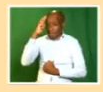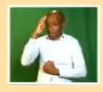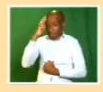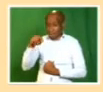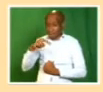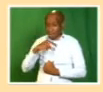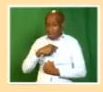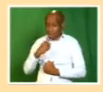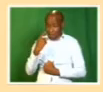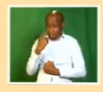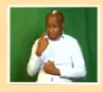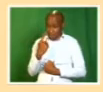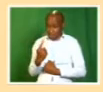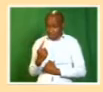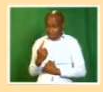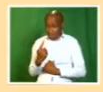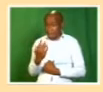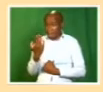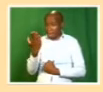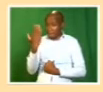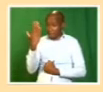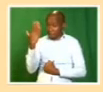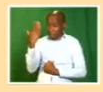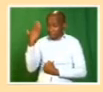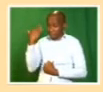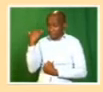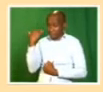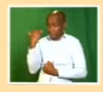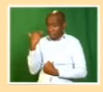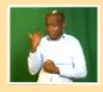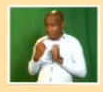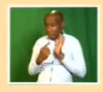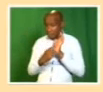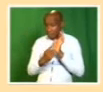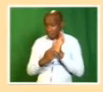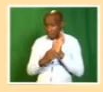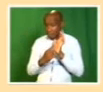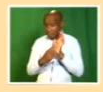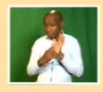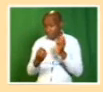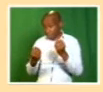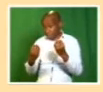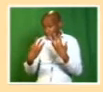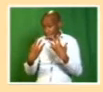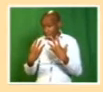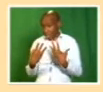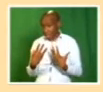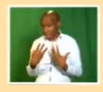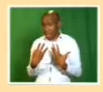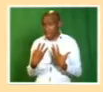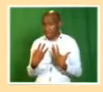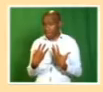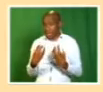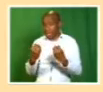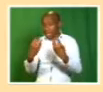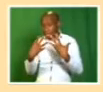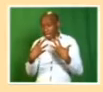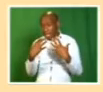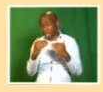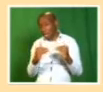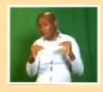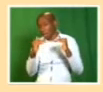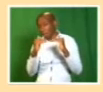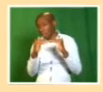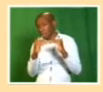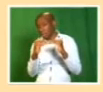that in the previous examples, we will be given the equation.